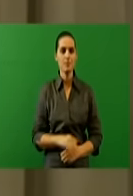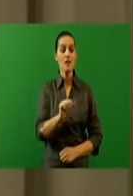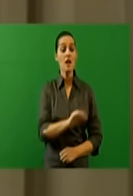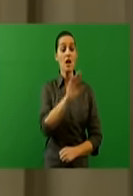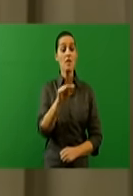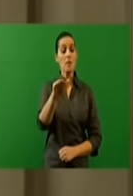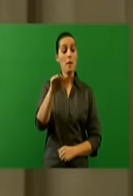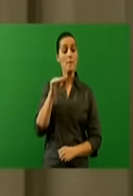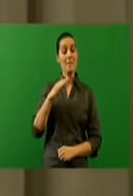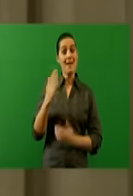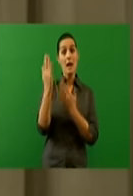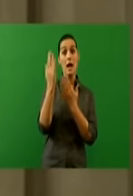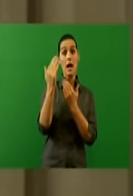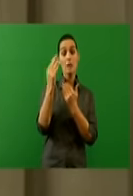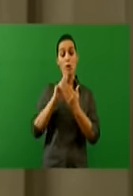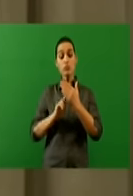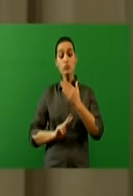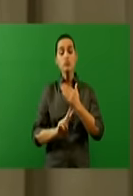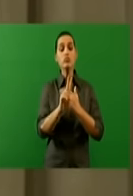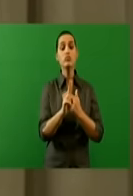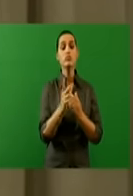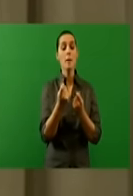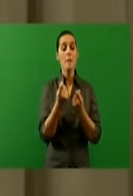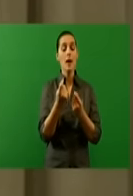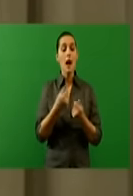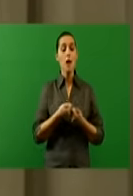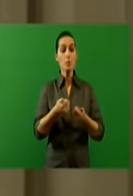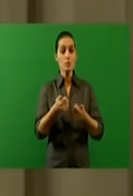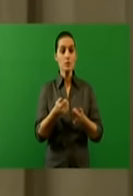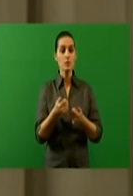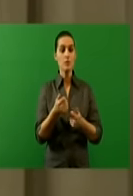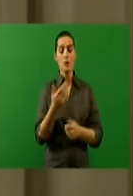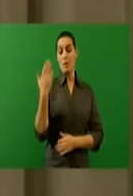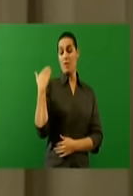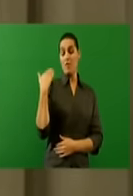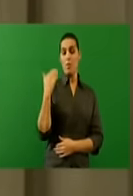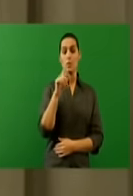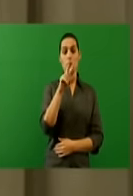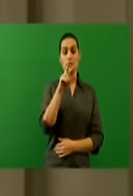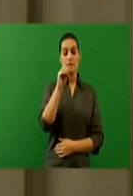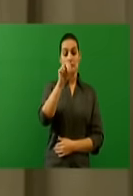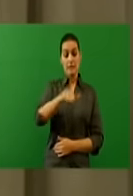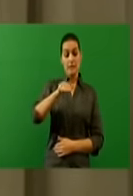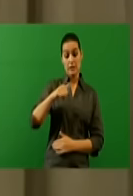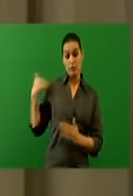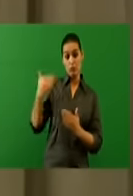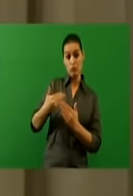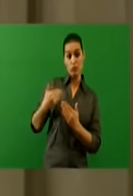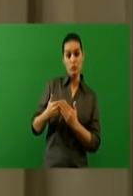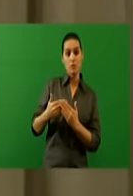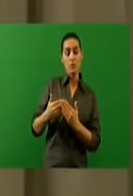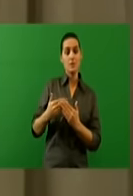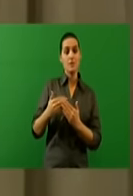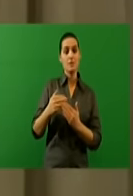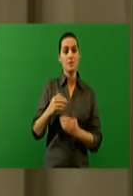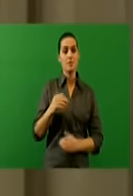output has been revised down marginally from 1.4% in 2016, rising to